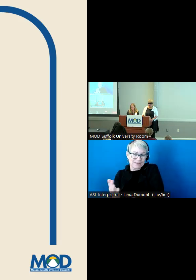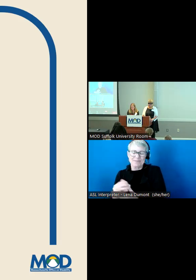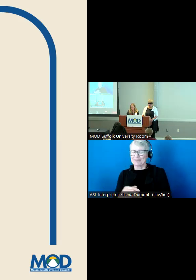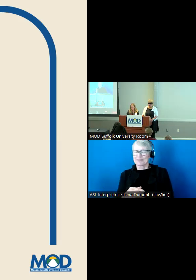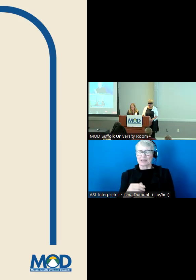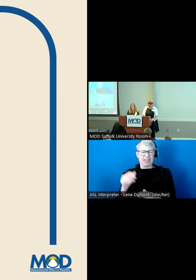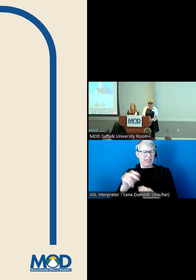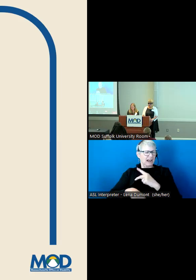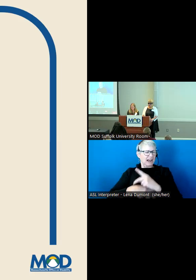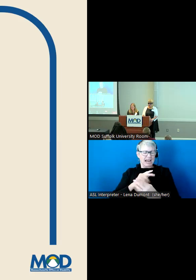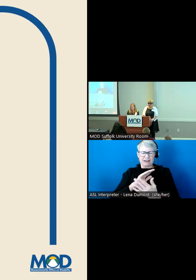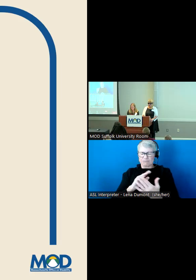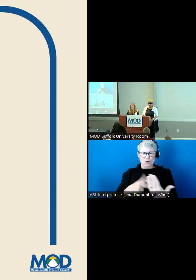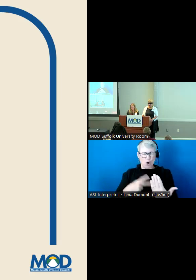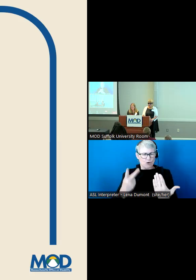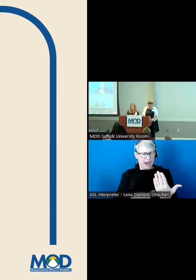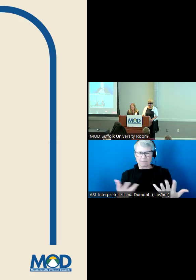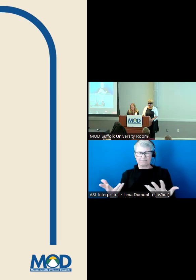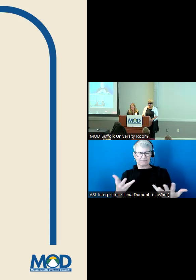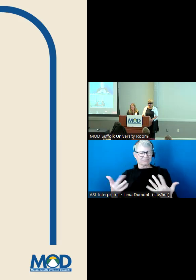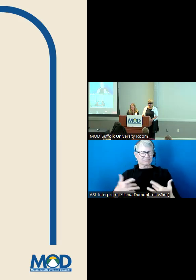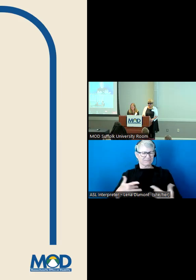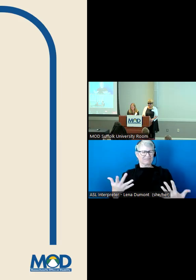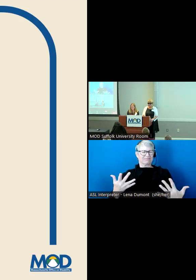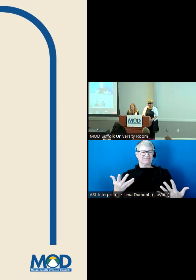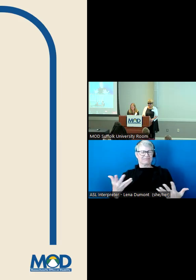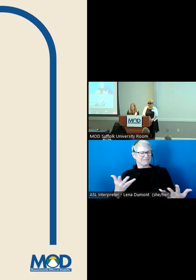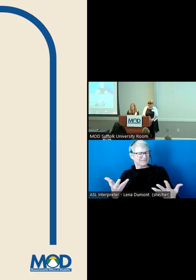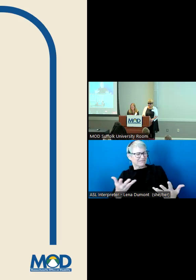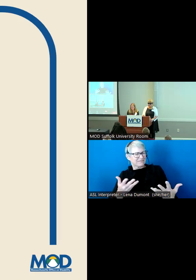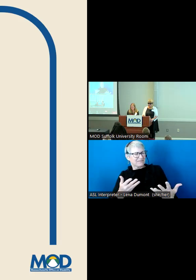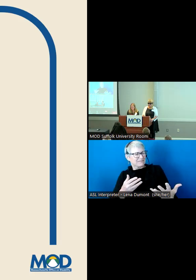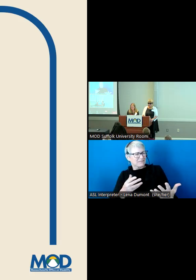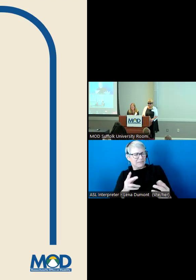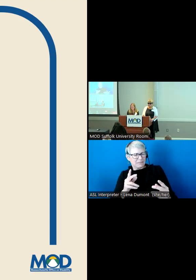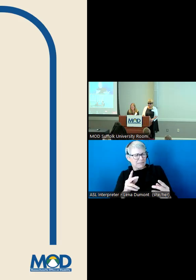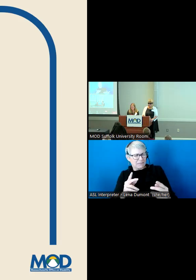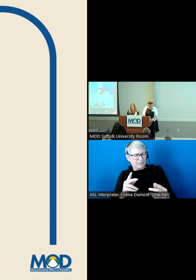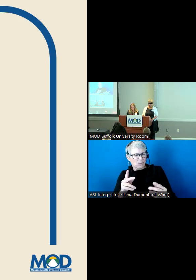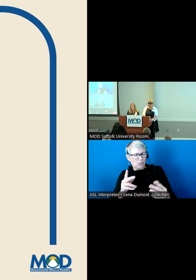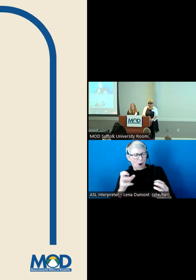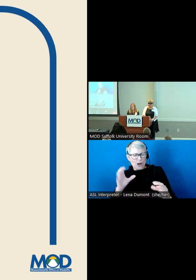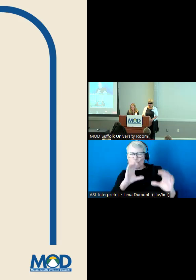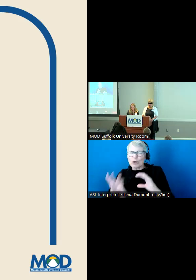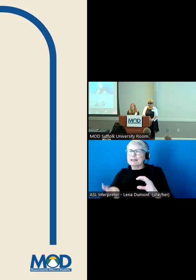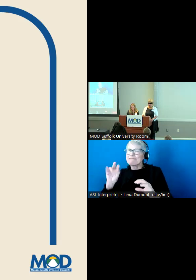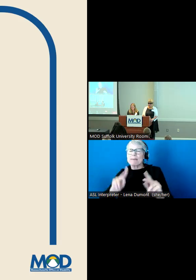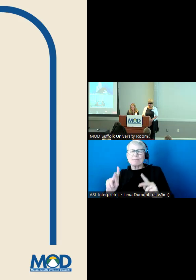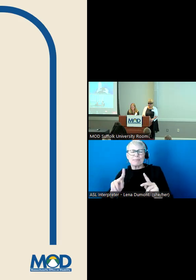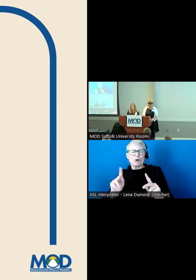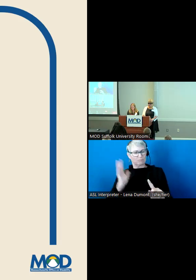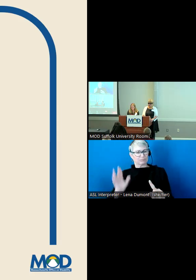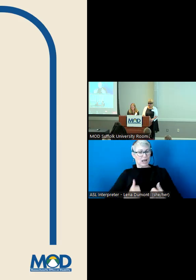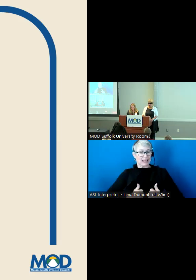to find out how individuals that lived or stayed or were patients or residents of these